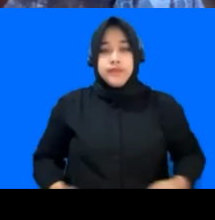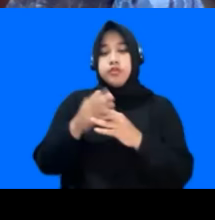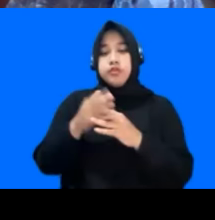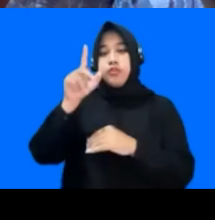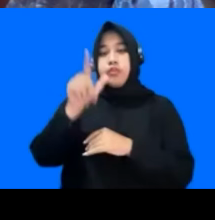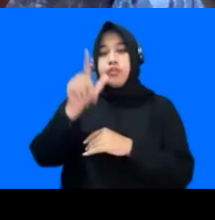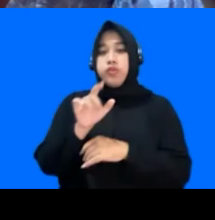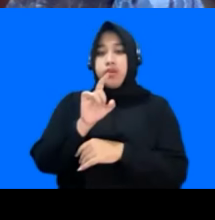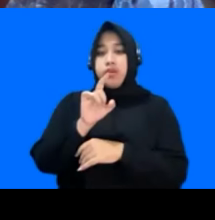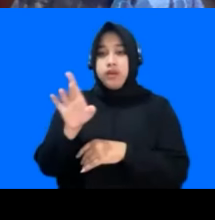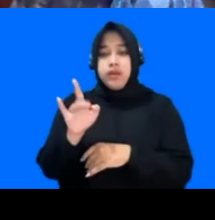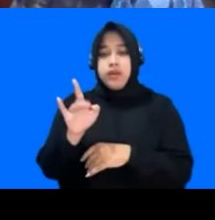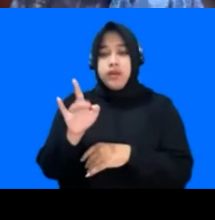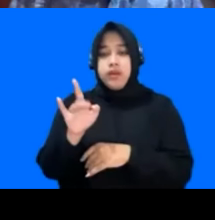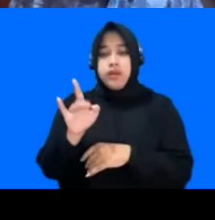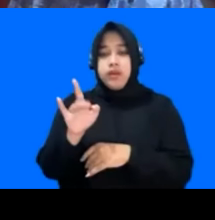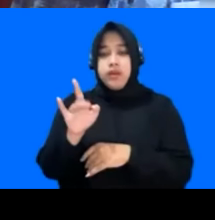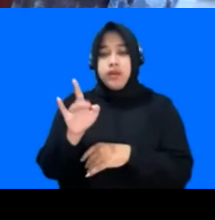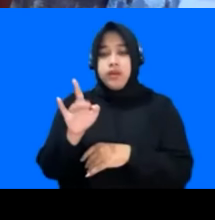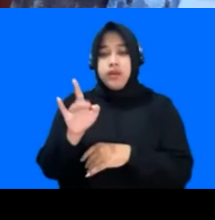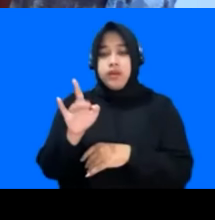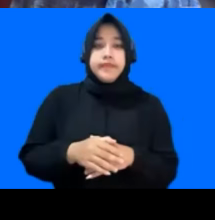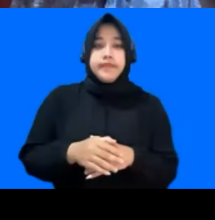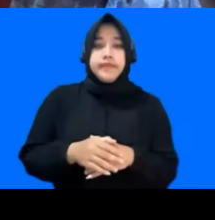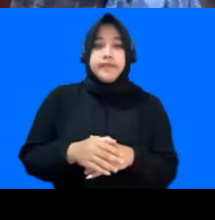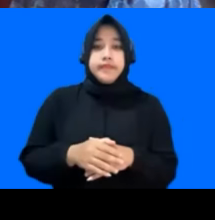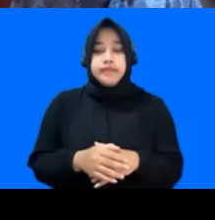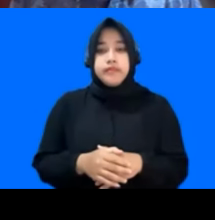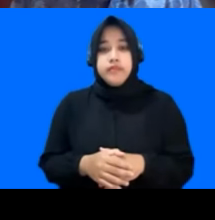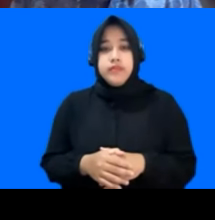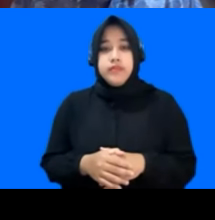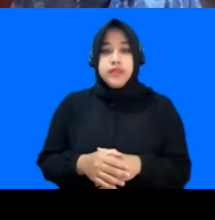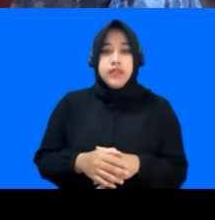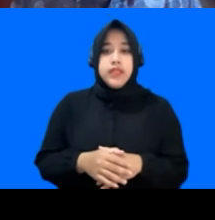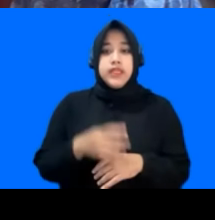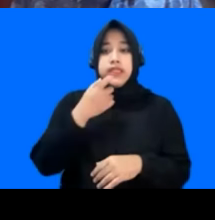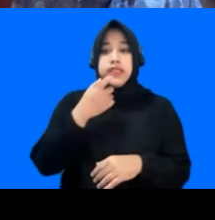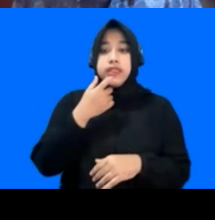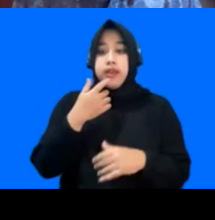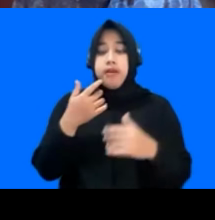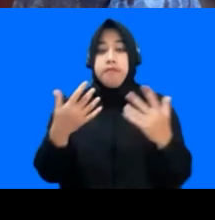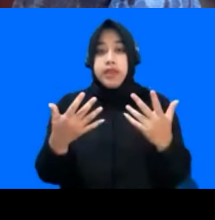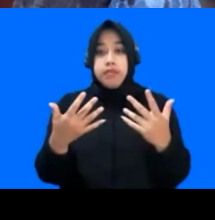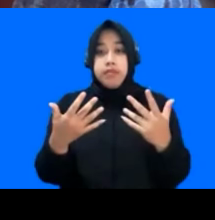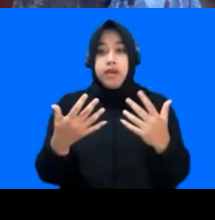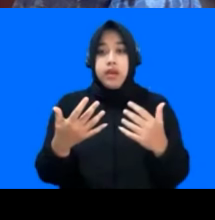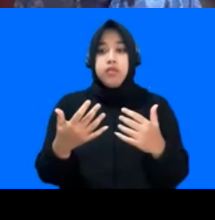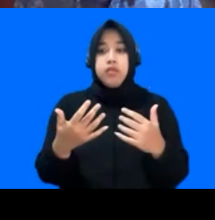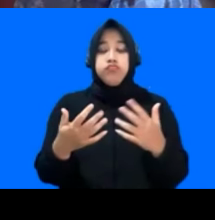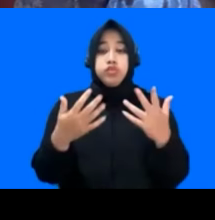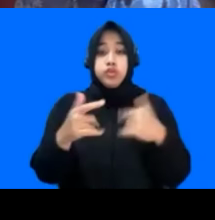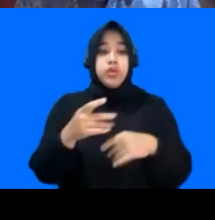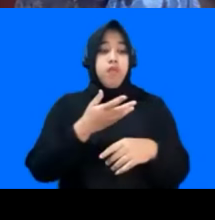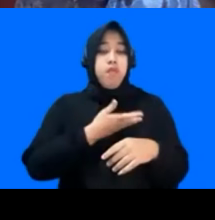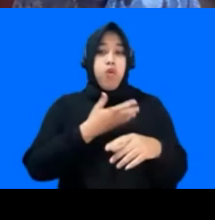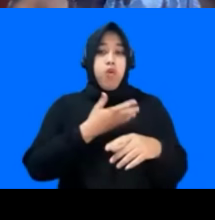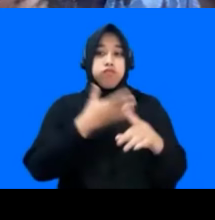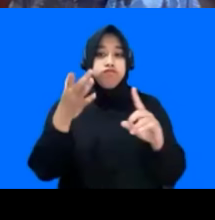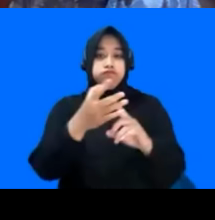So how have we, what have we achieved in the last 2 to 3 years of